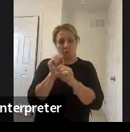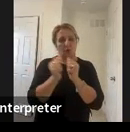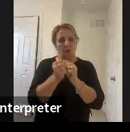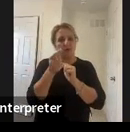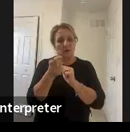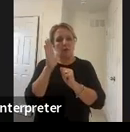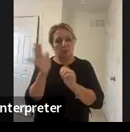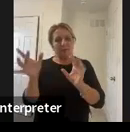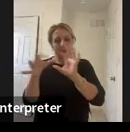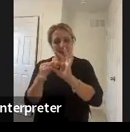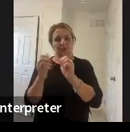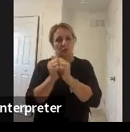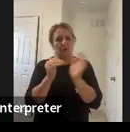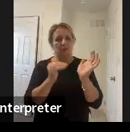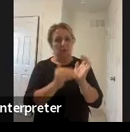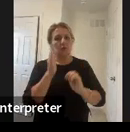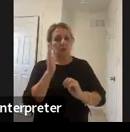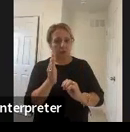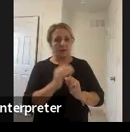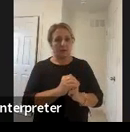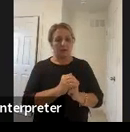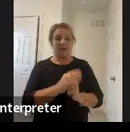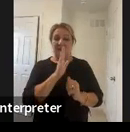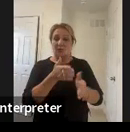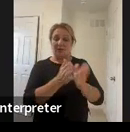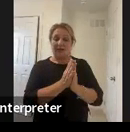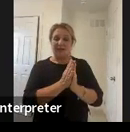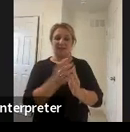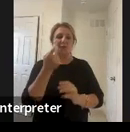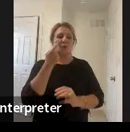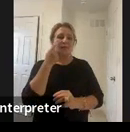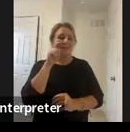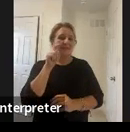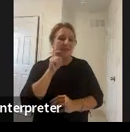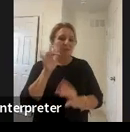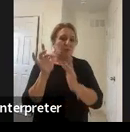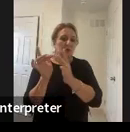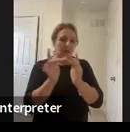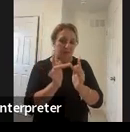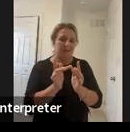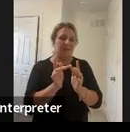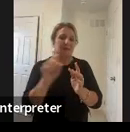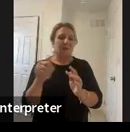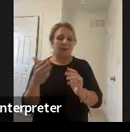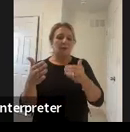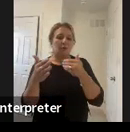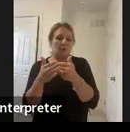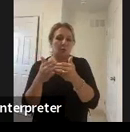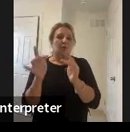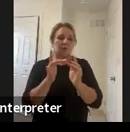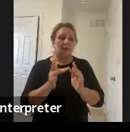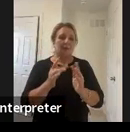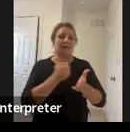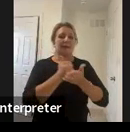with one. They will also be asking you about your recent sexual contacts or other close contacts to help notify